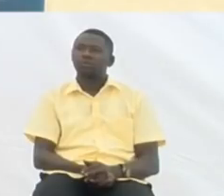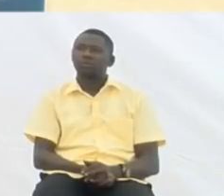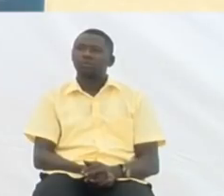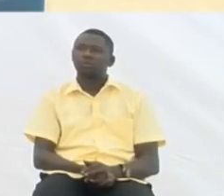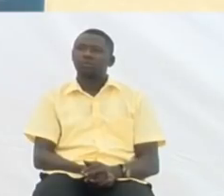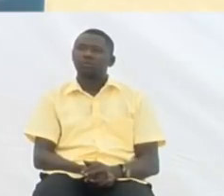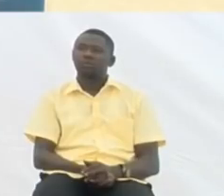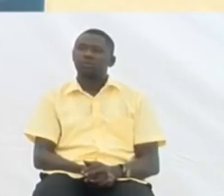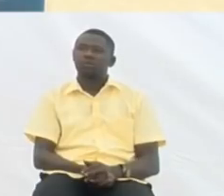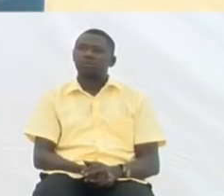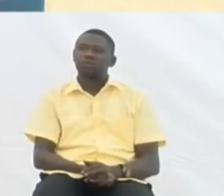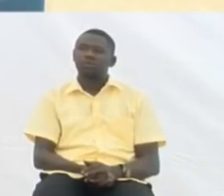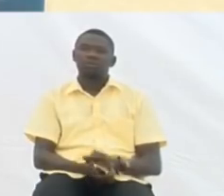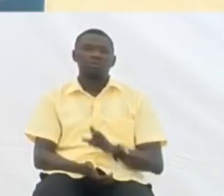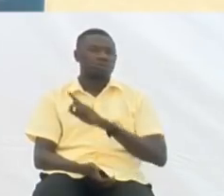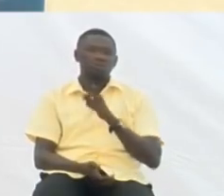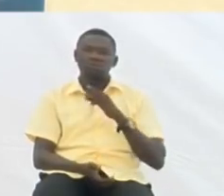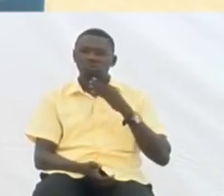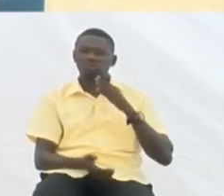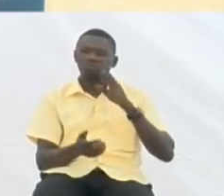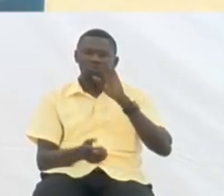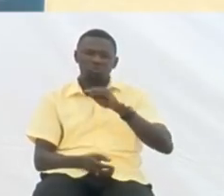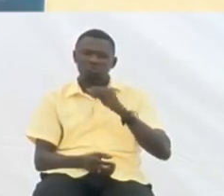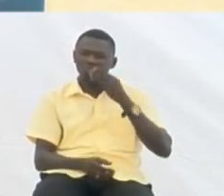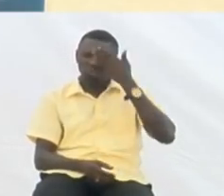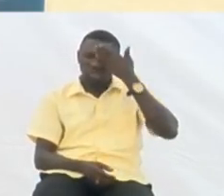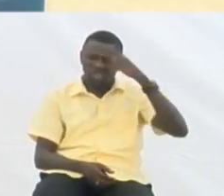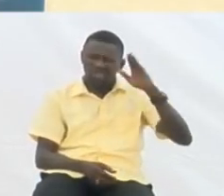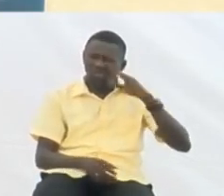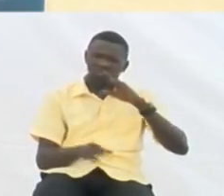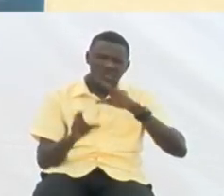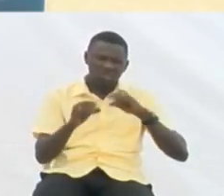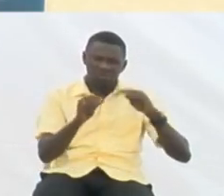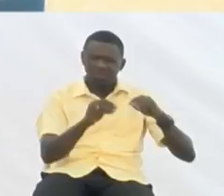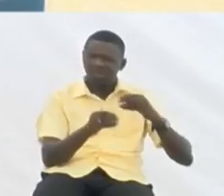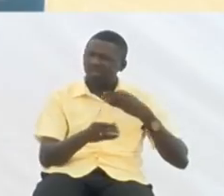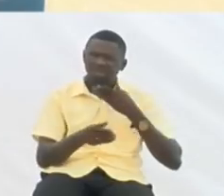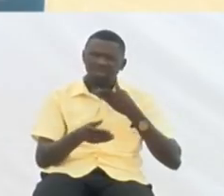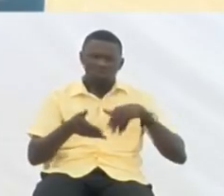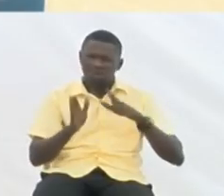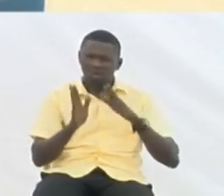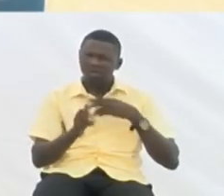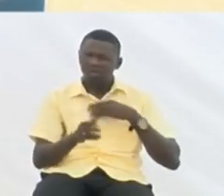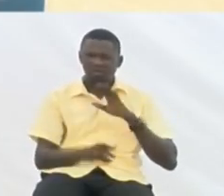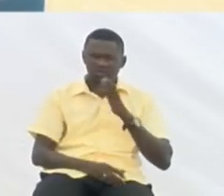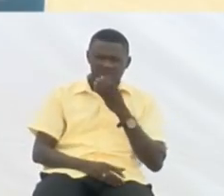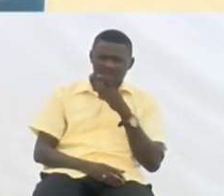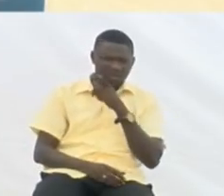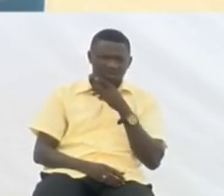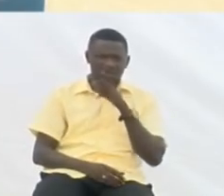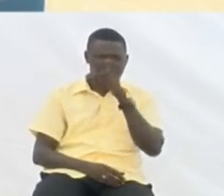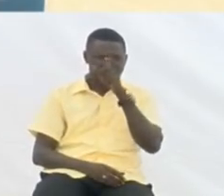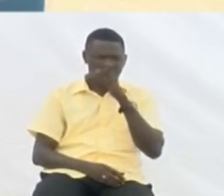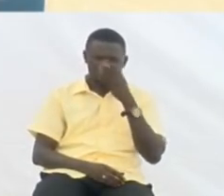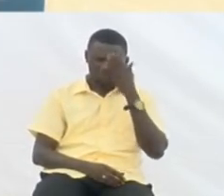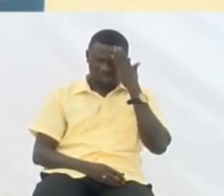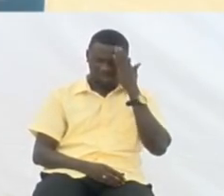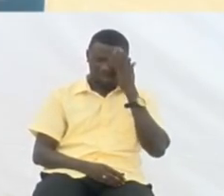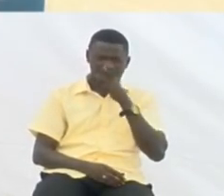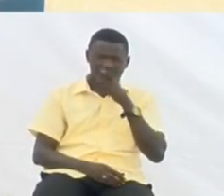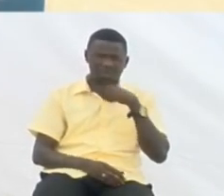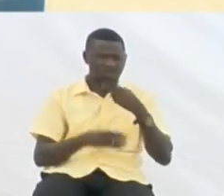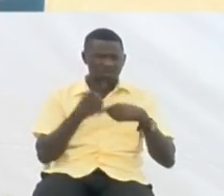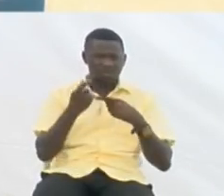je moshe mimira kudote. But they did not behave in any way that can have someone thinking